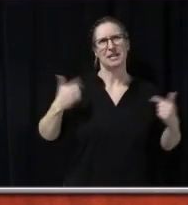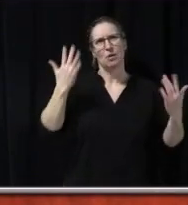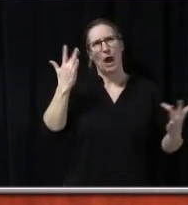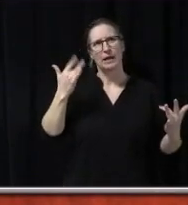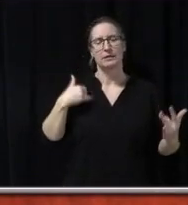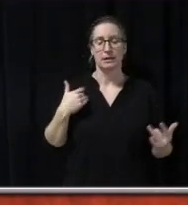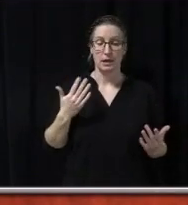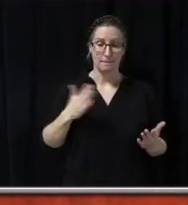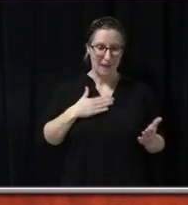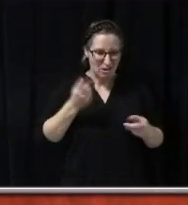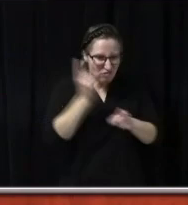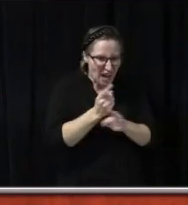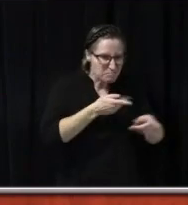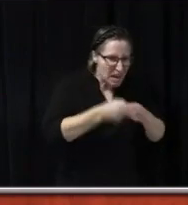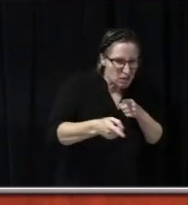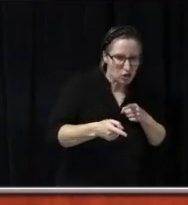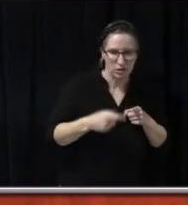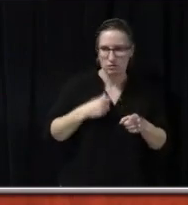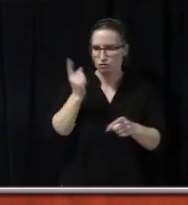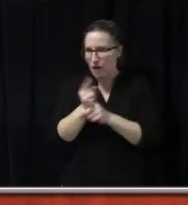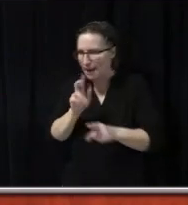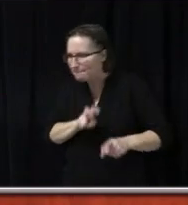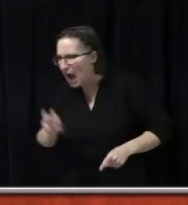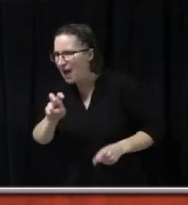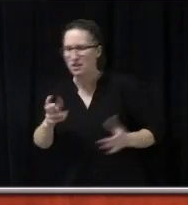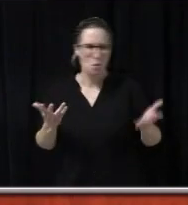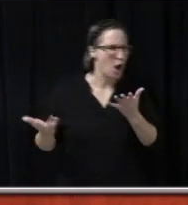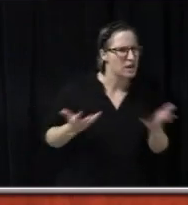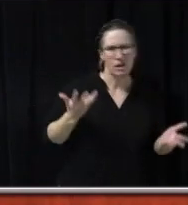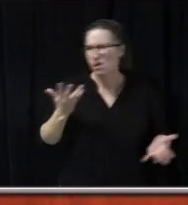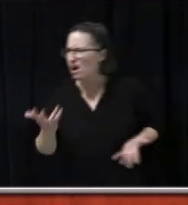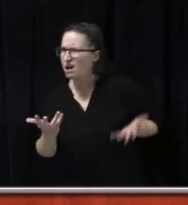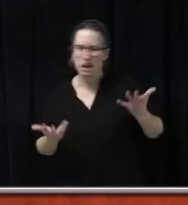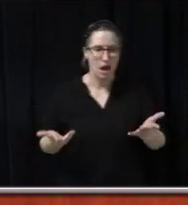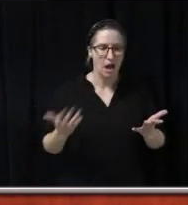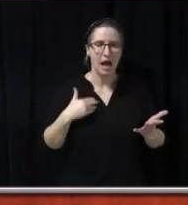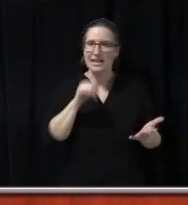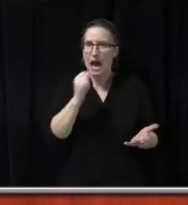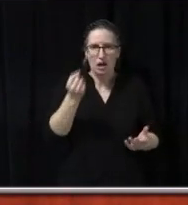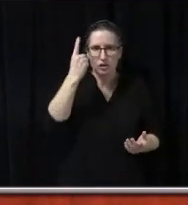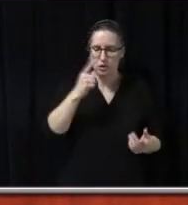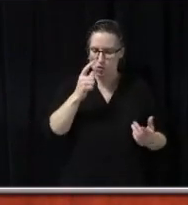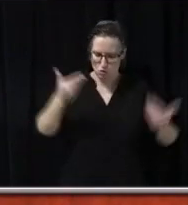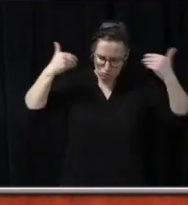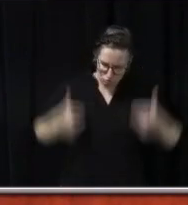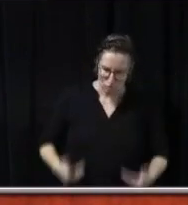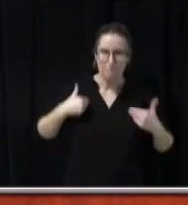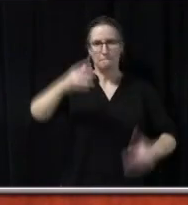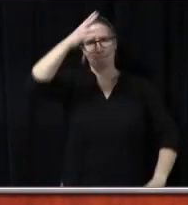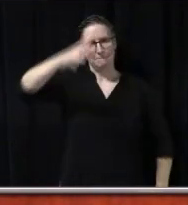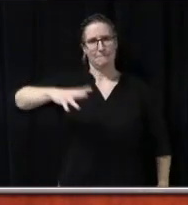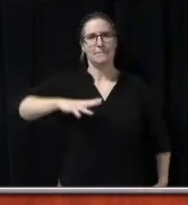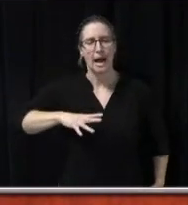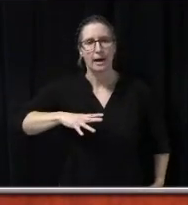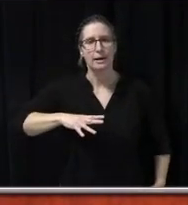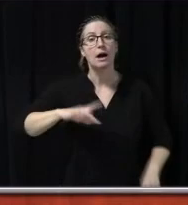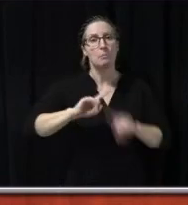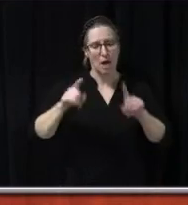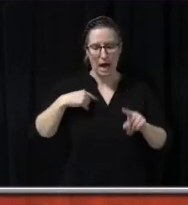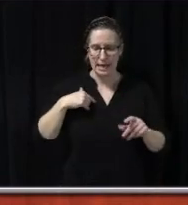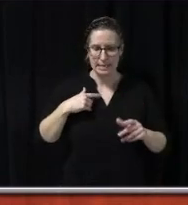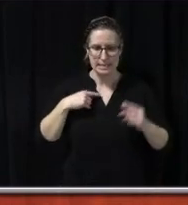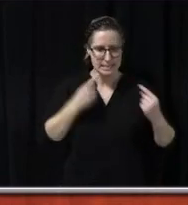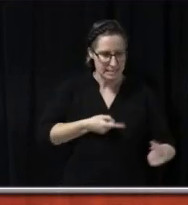the right major, the right path, and ultimately understanding who I wanted to be as a man. But as I navigated